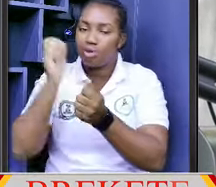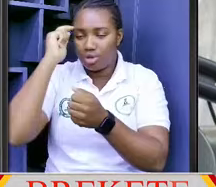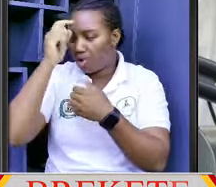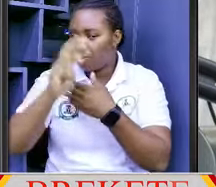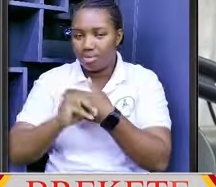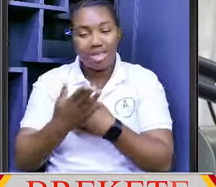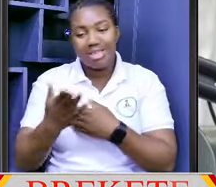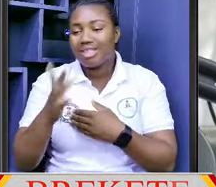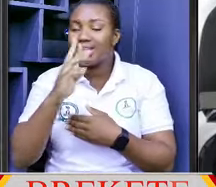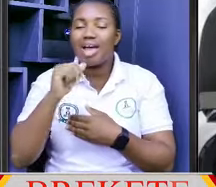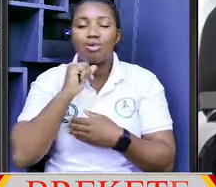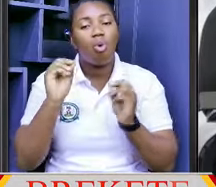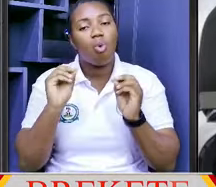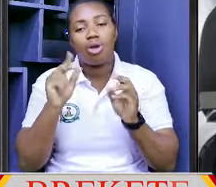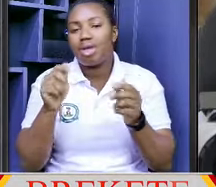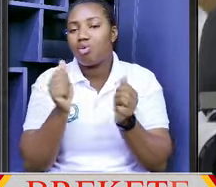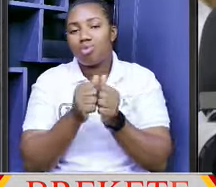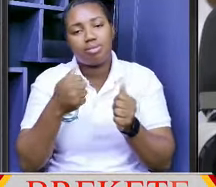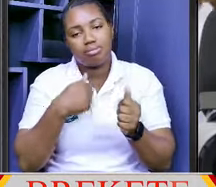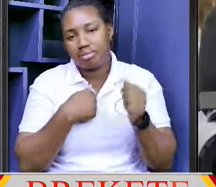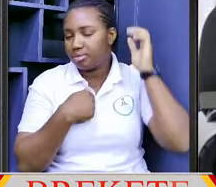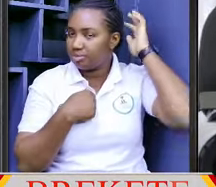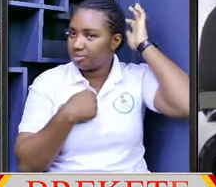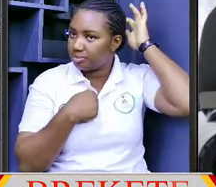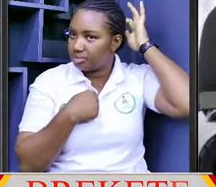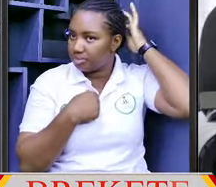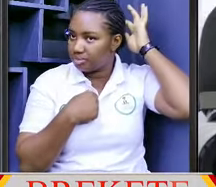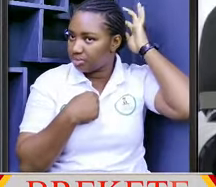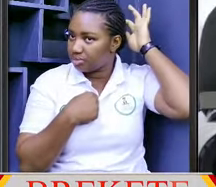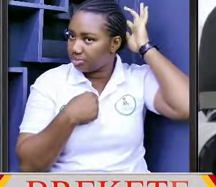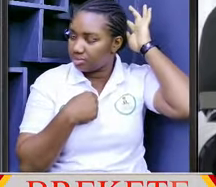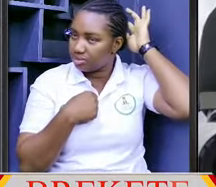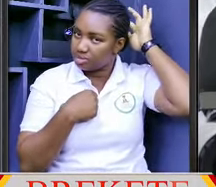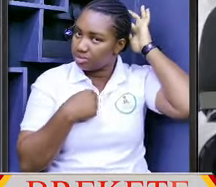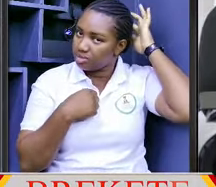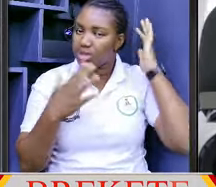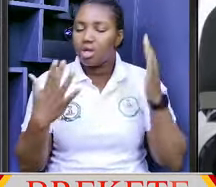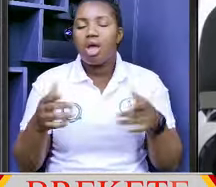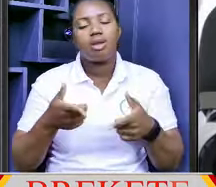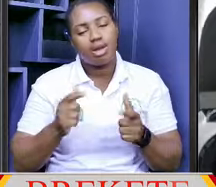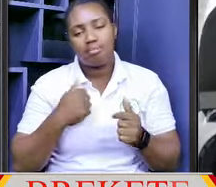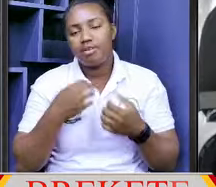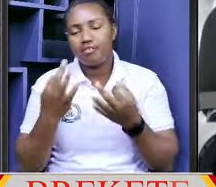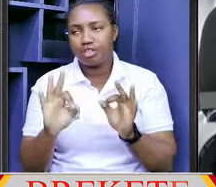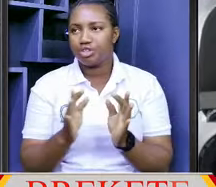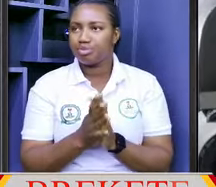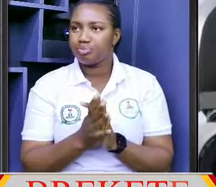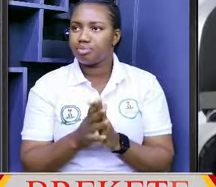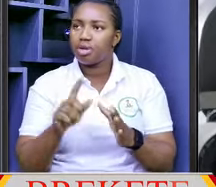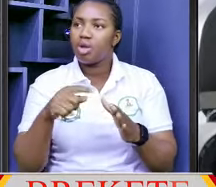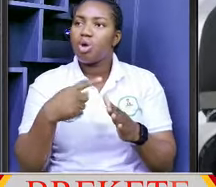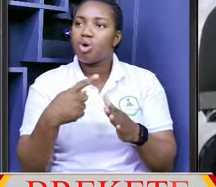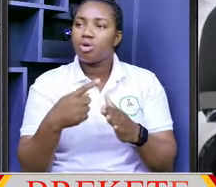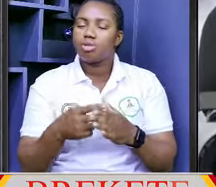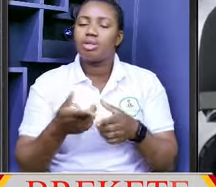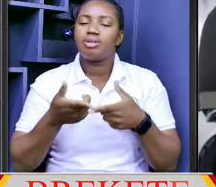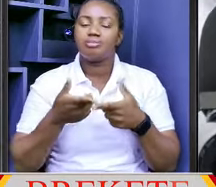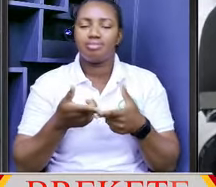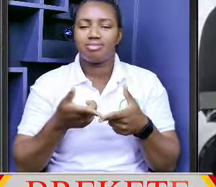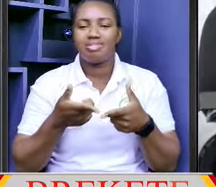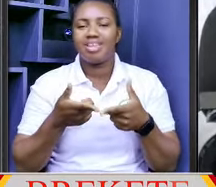really matter. Sir, please let me land. Let me land. So when they finish that, allow him to